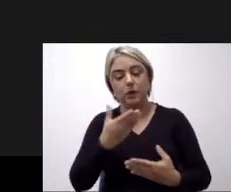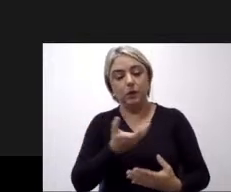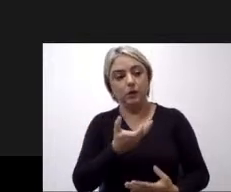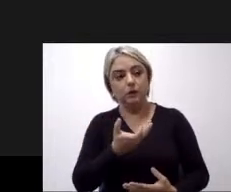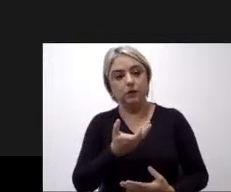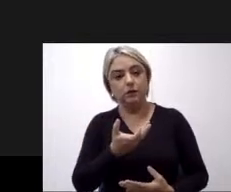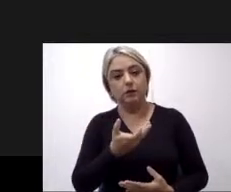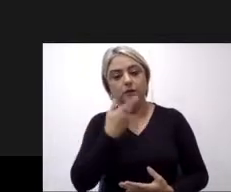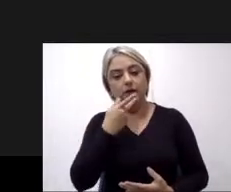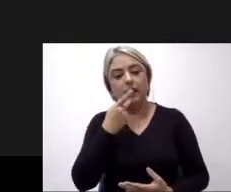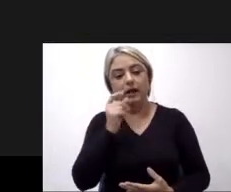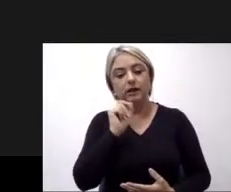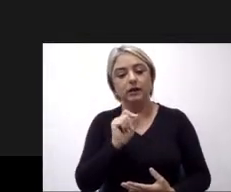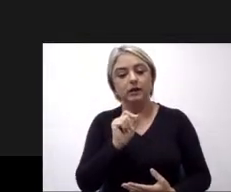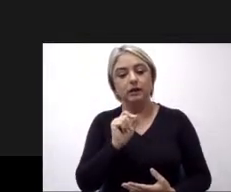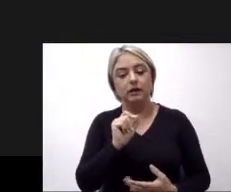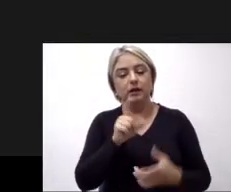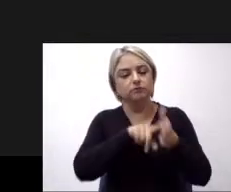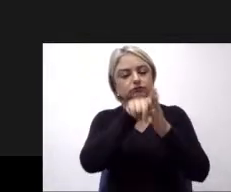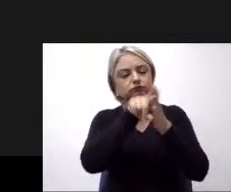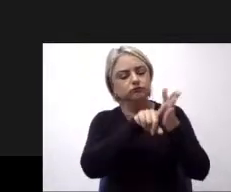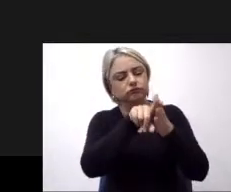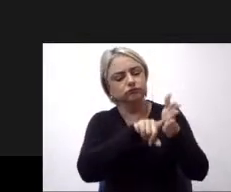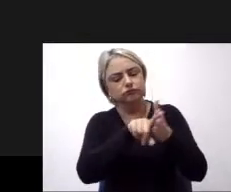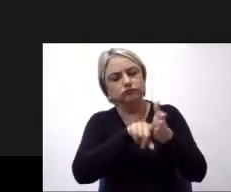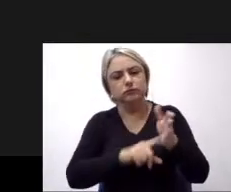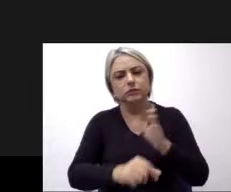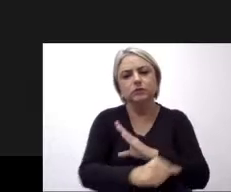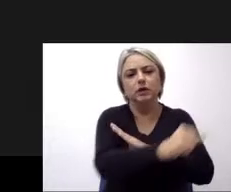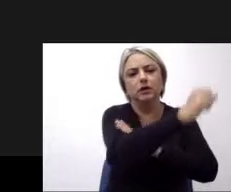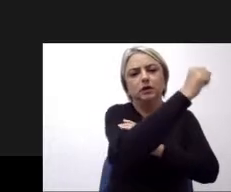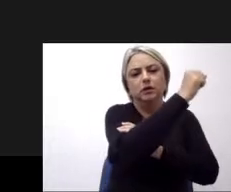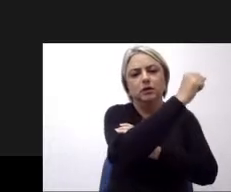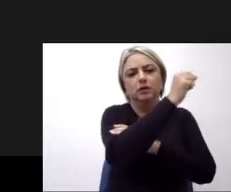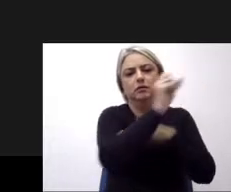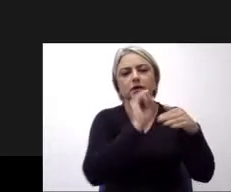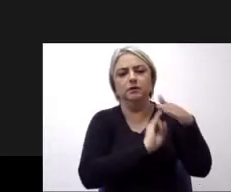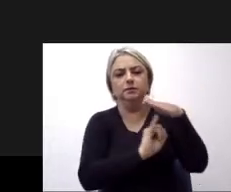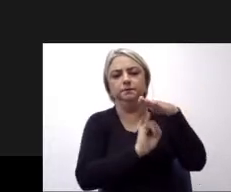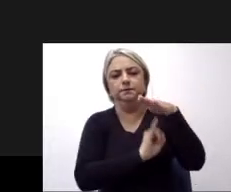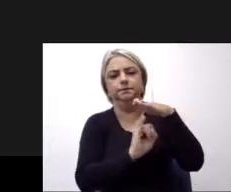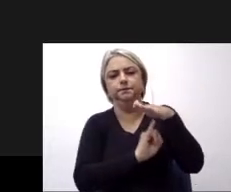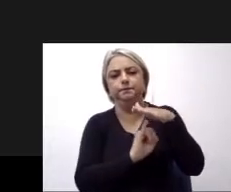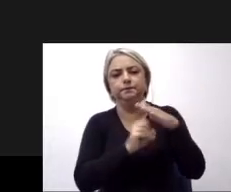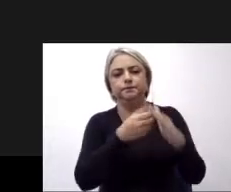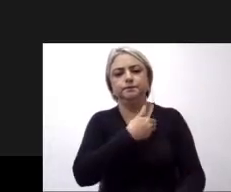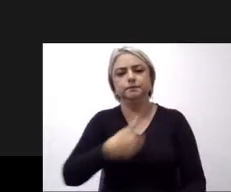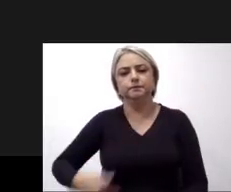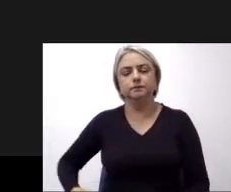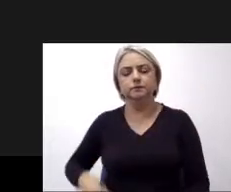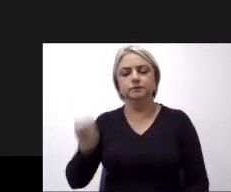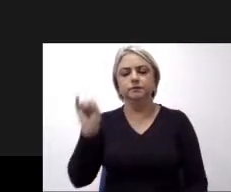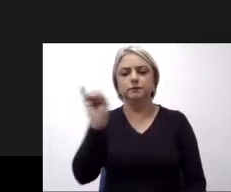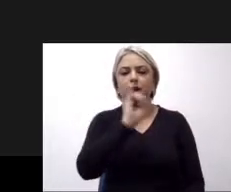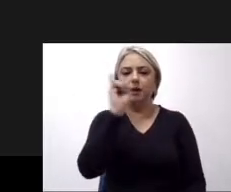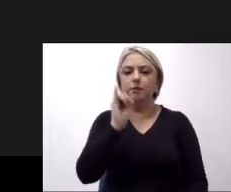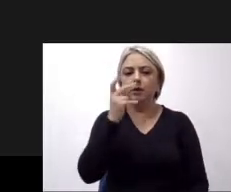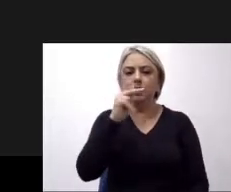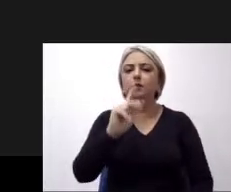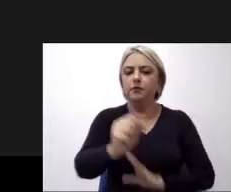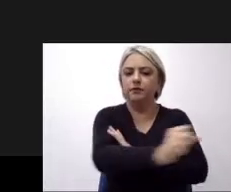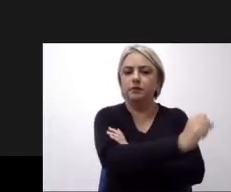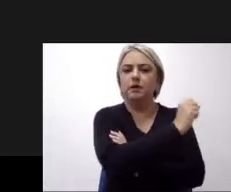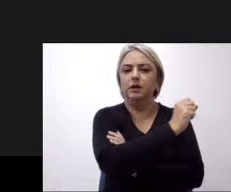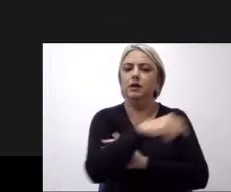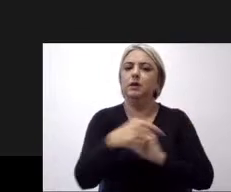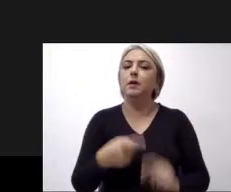and institutional feminism is important for two reasons. First, because it